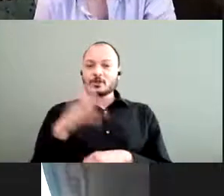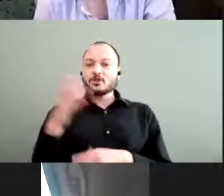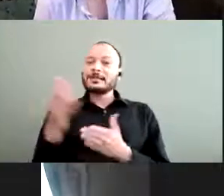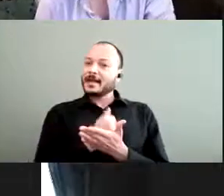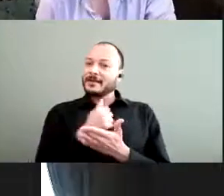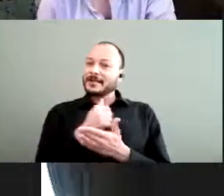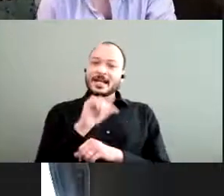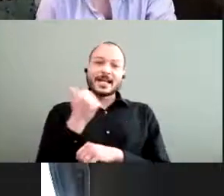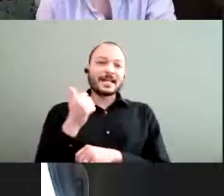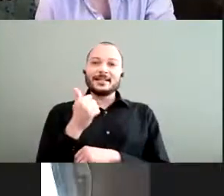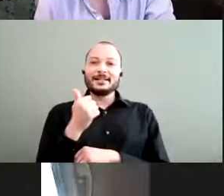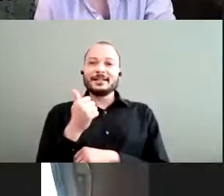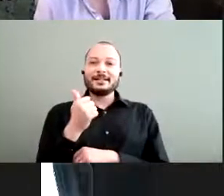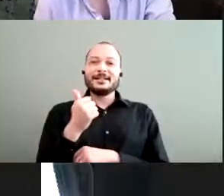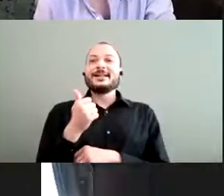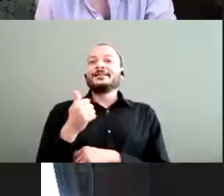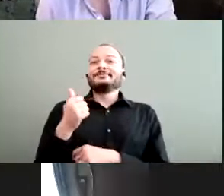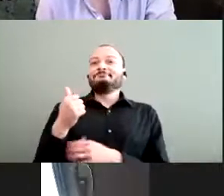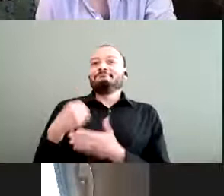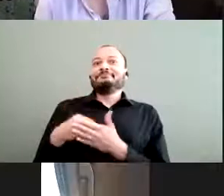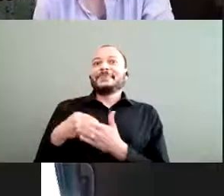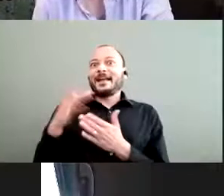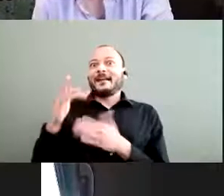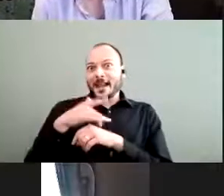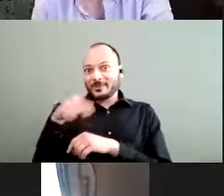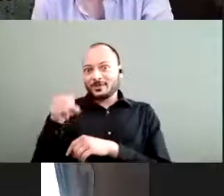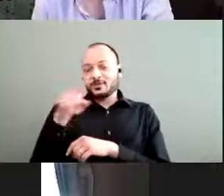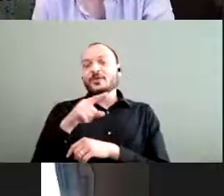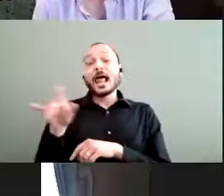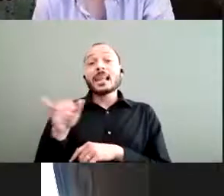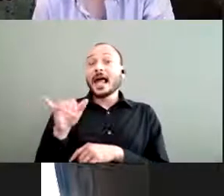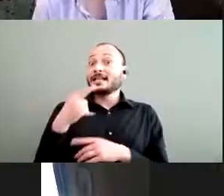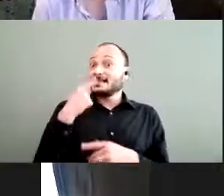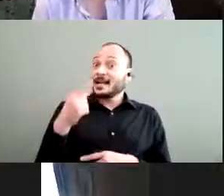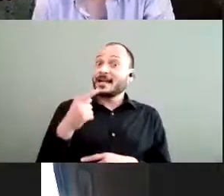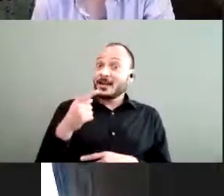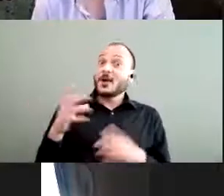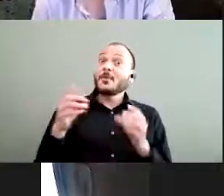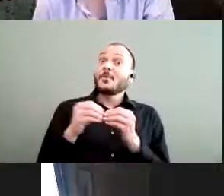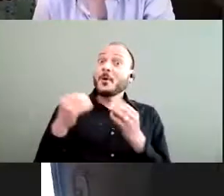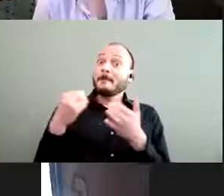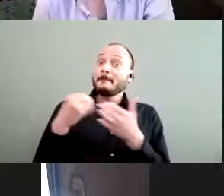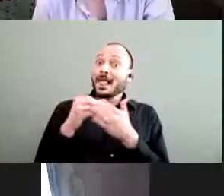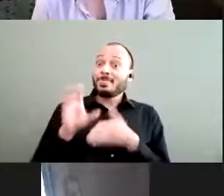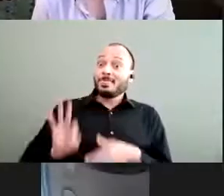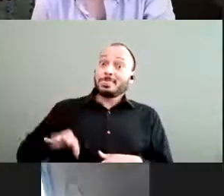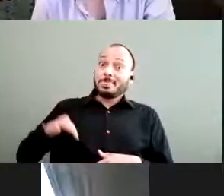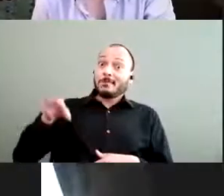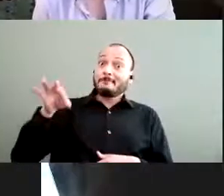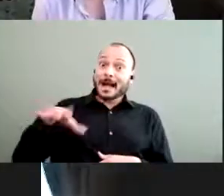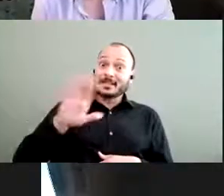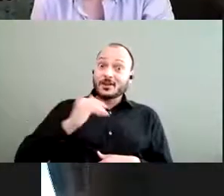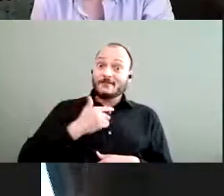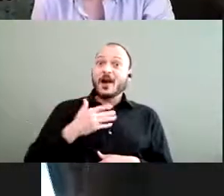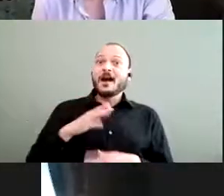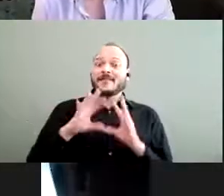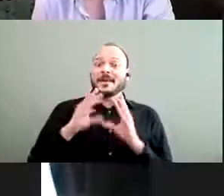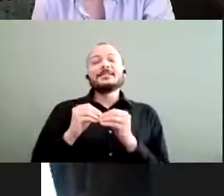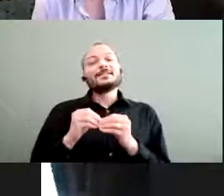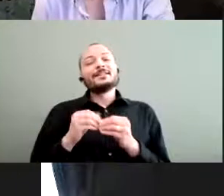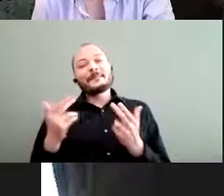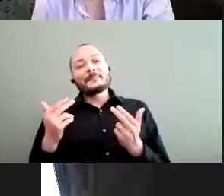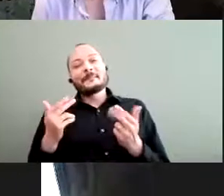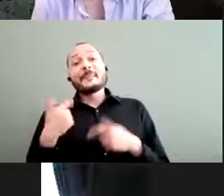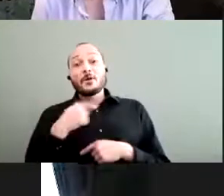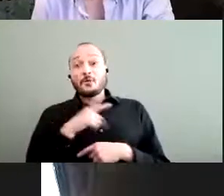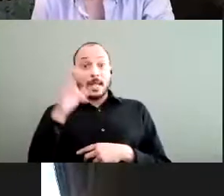break available to you so we can get, like we said at the beginning, more money in the pockets of our families. So we heard a